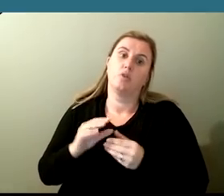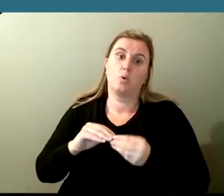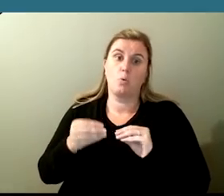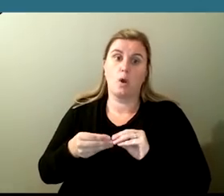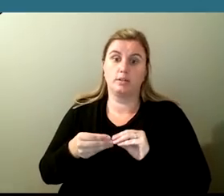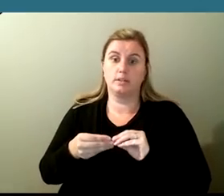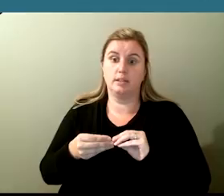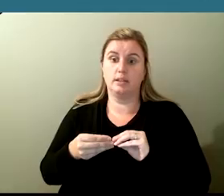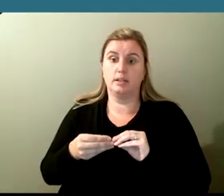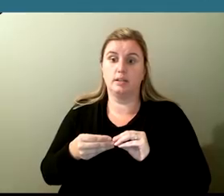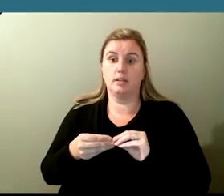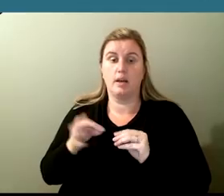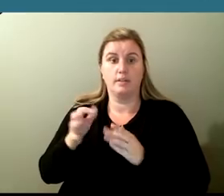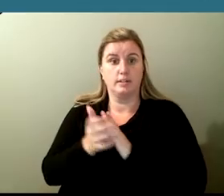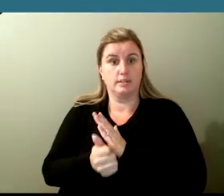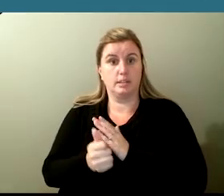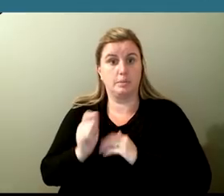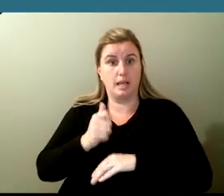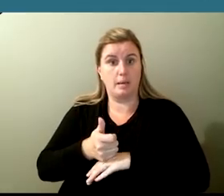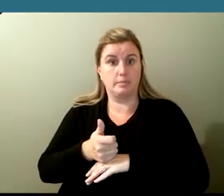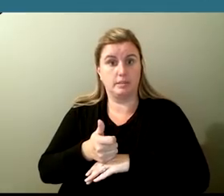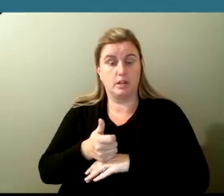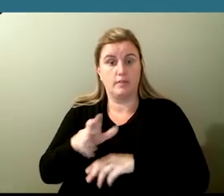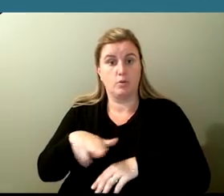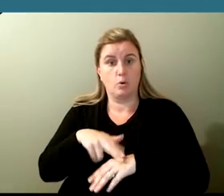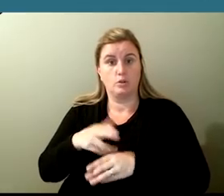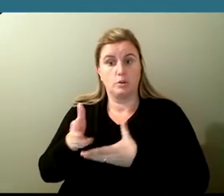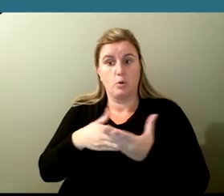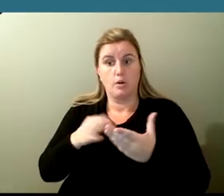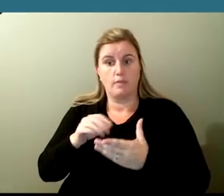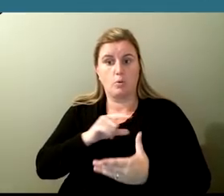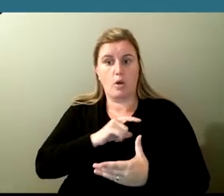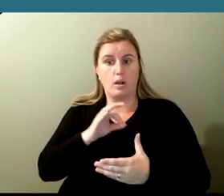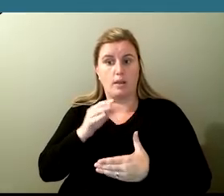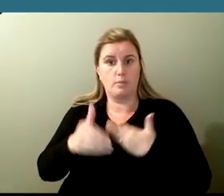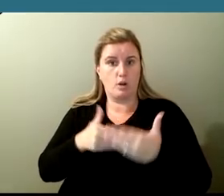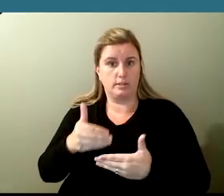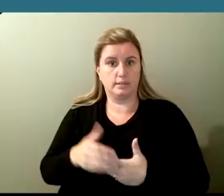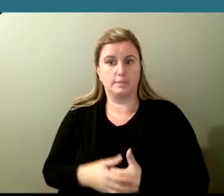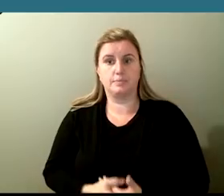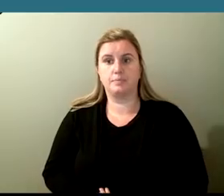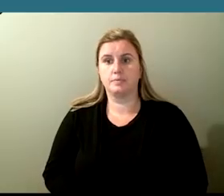the skill being implemented, and of course, components of the quality of the process.